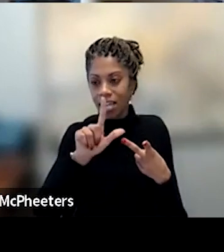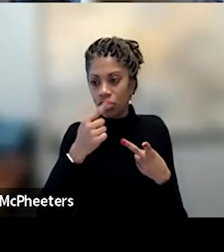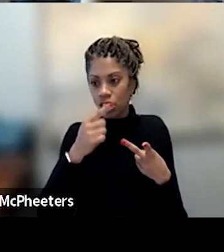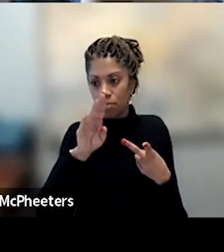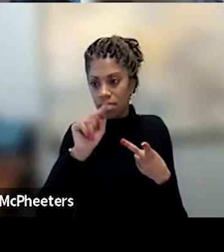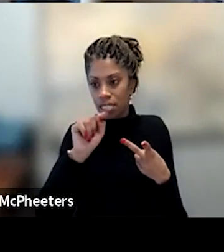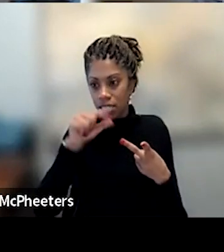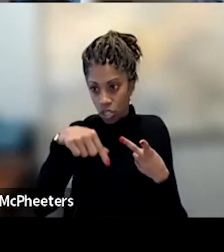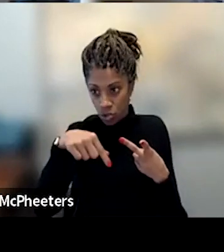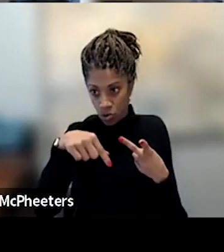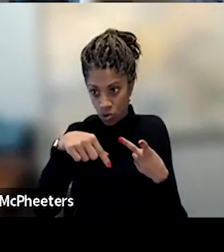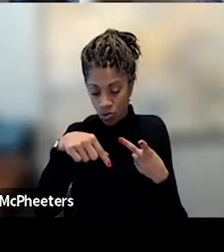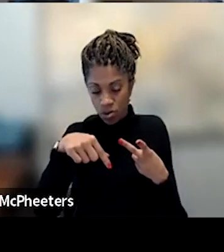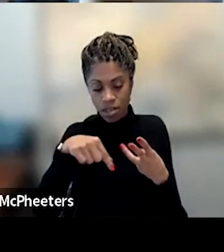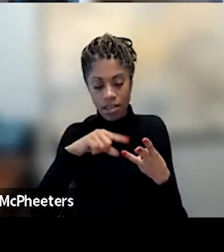our conservation work,